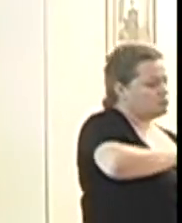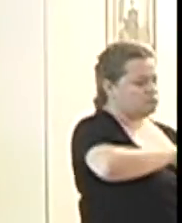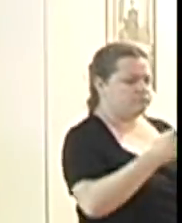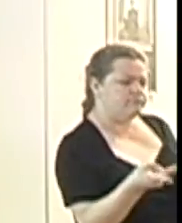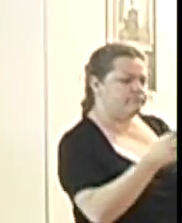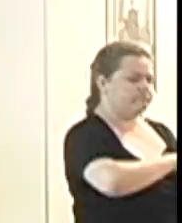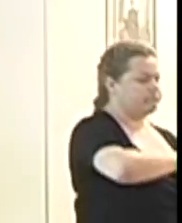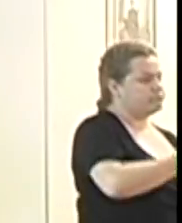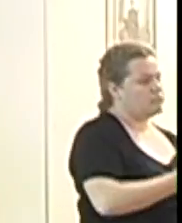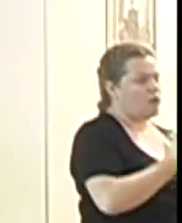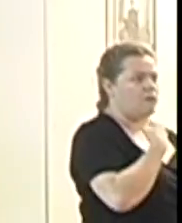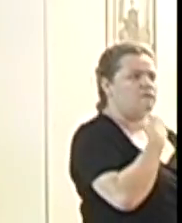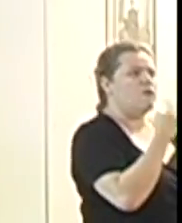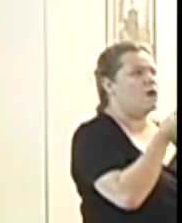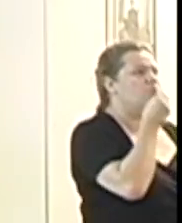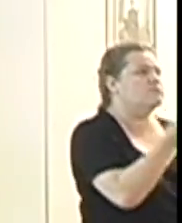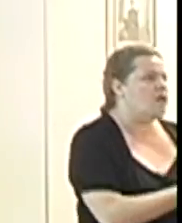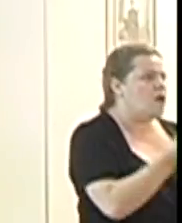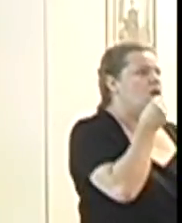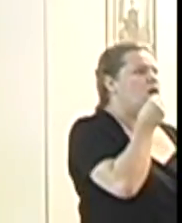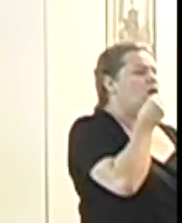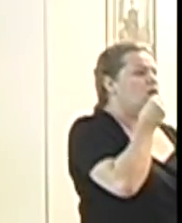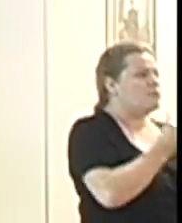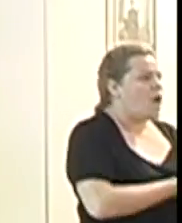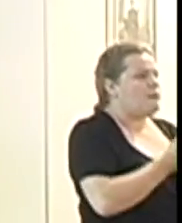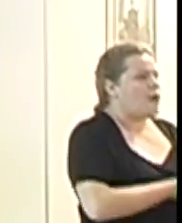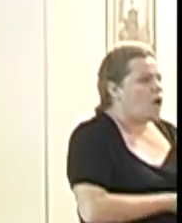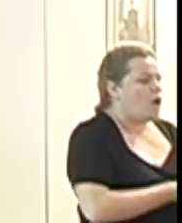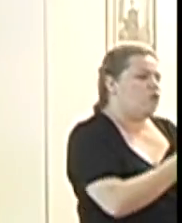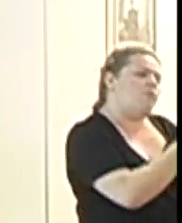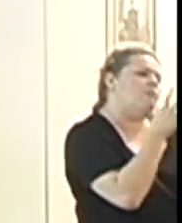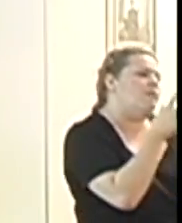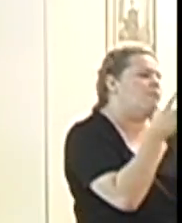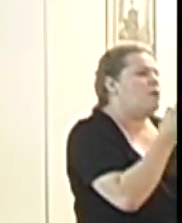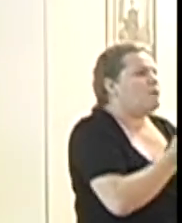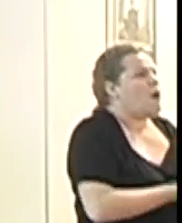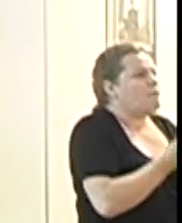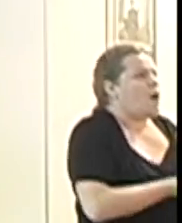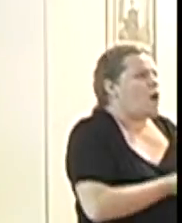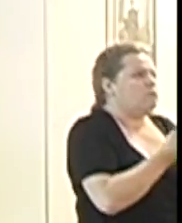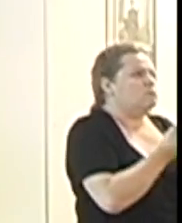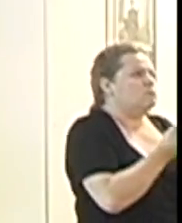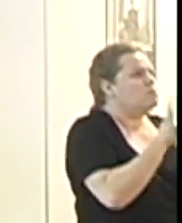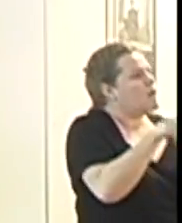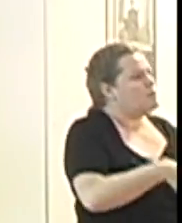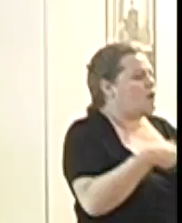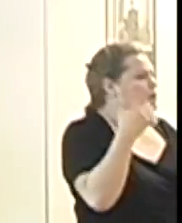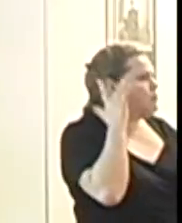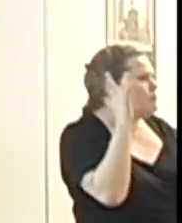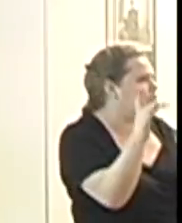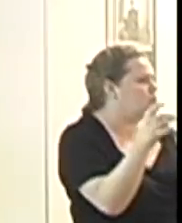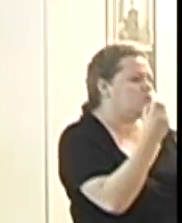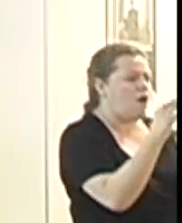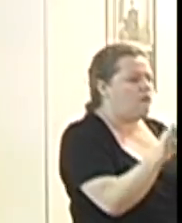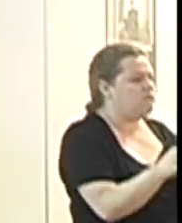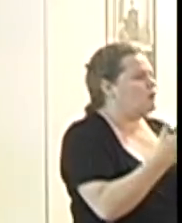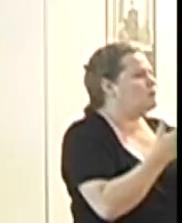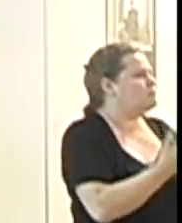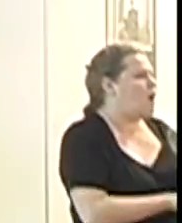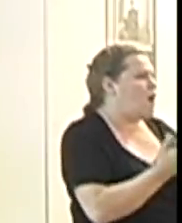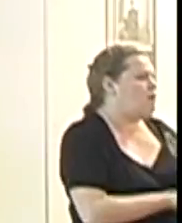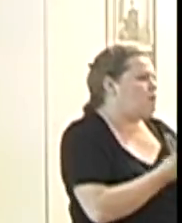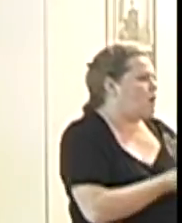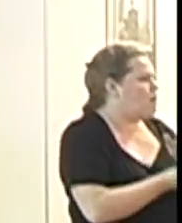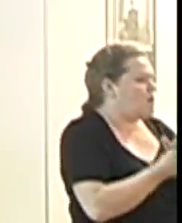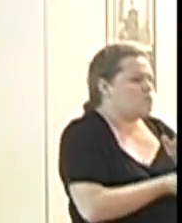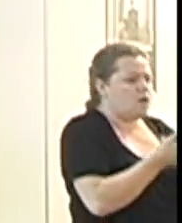they'll produce forms like this, mama. So turn the vocalization on and off in the midst of